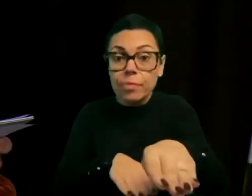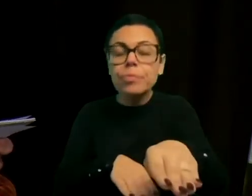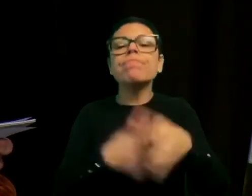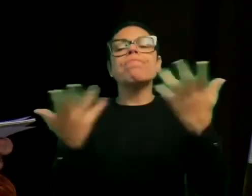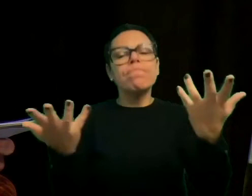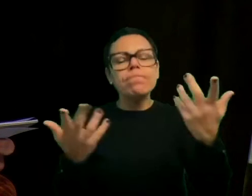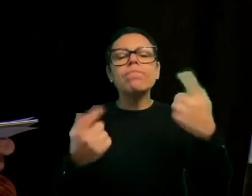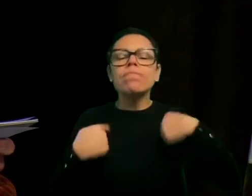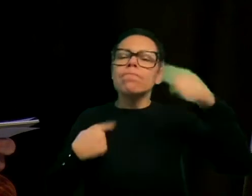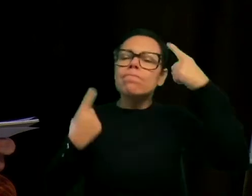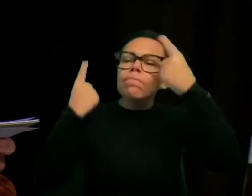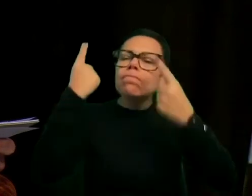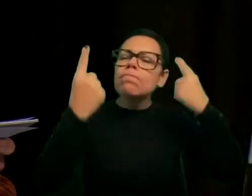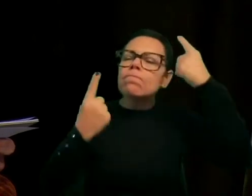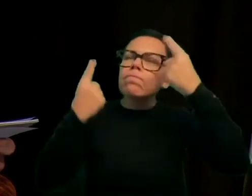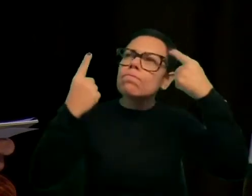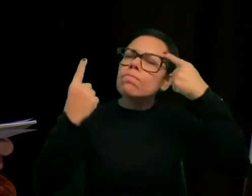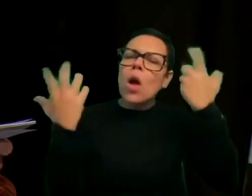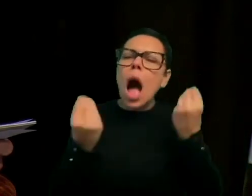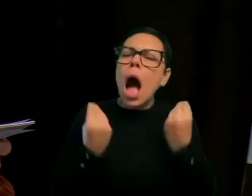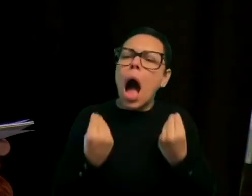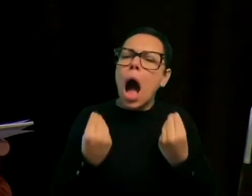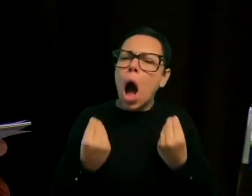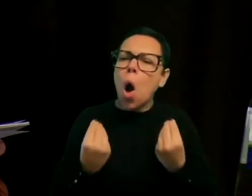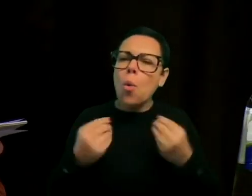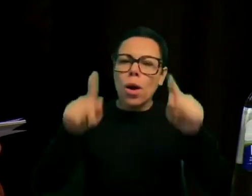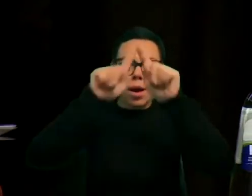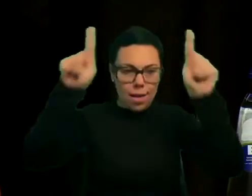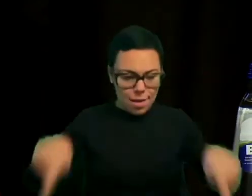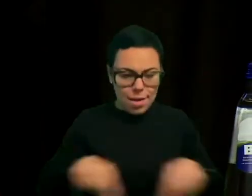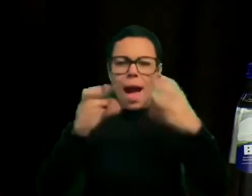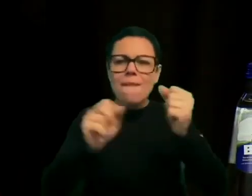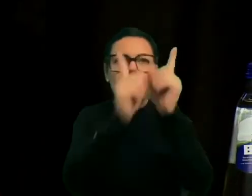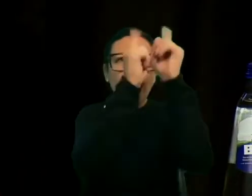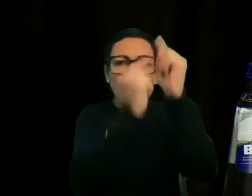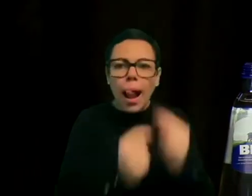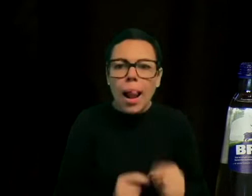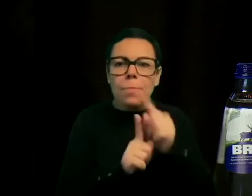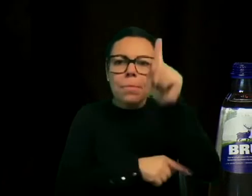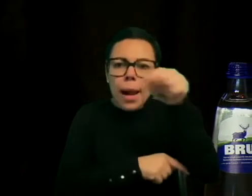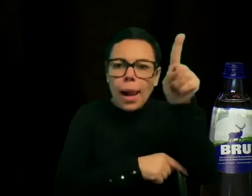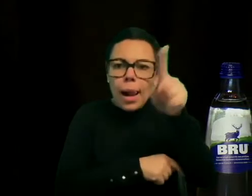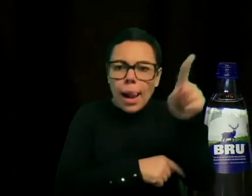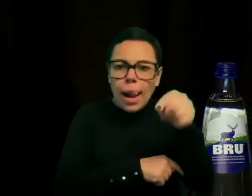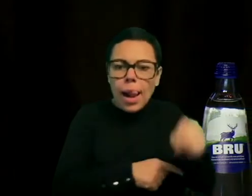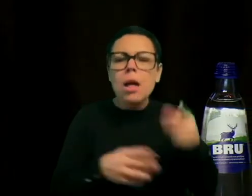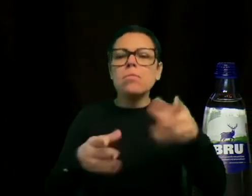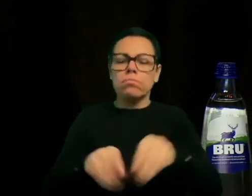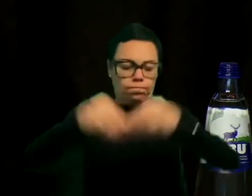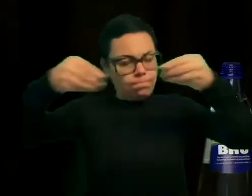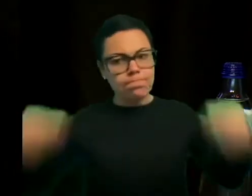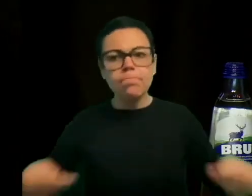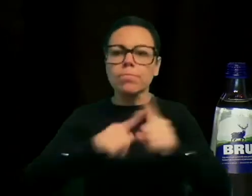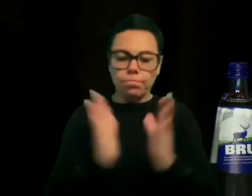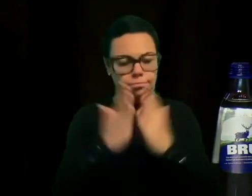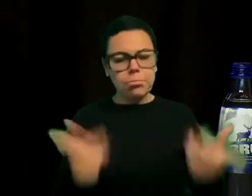and a checklist on that subject. And also, like the tool from EIGE as well, I